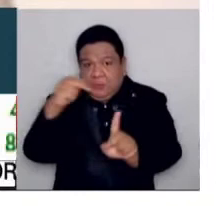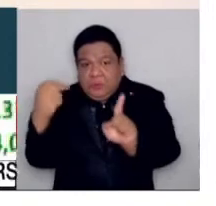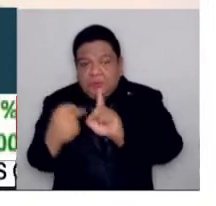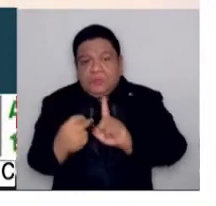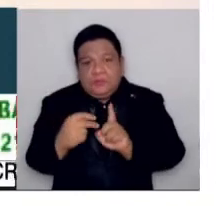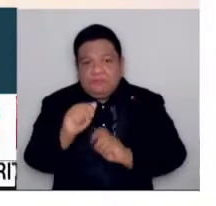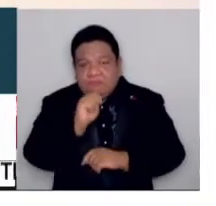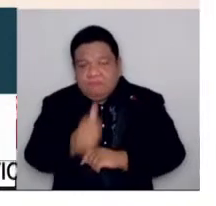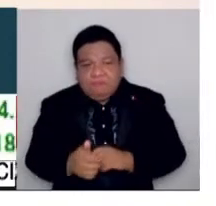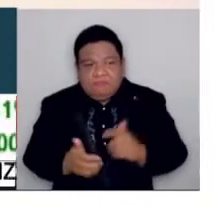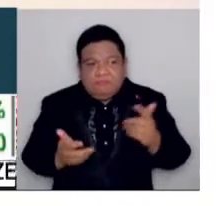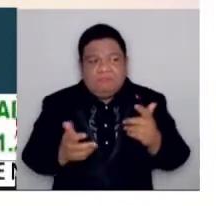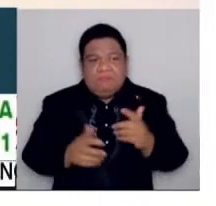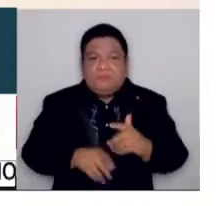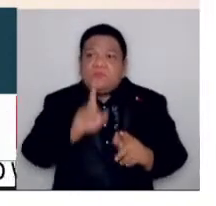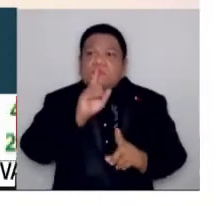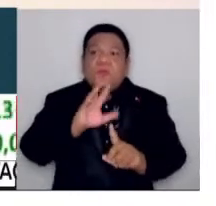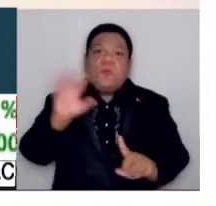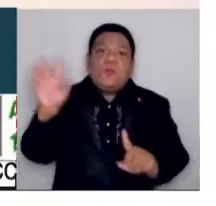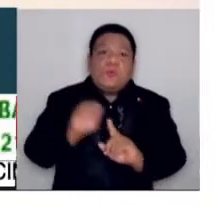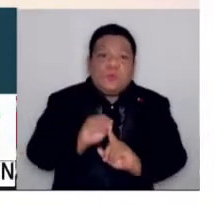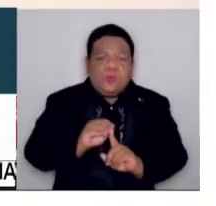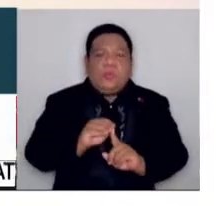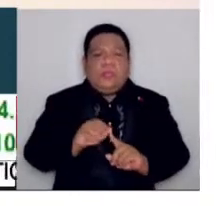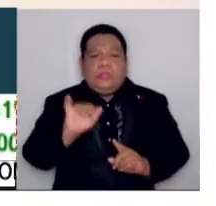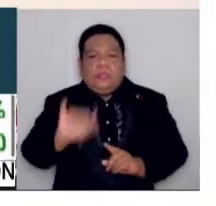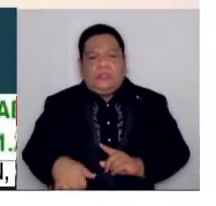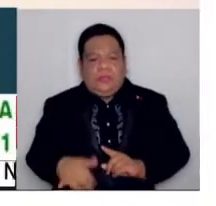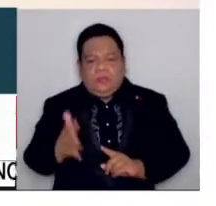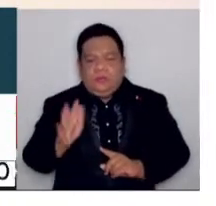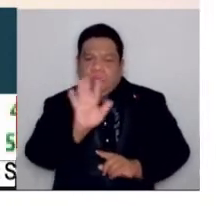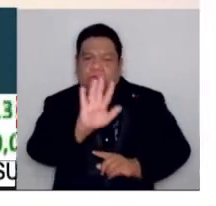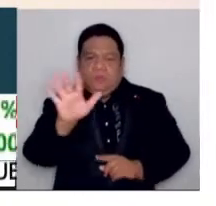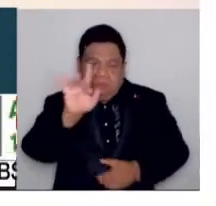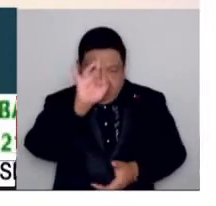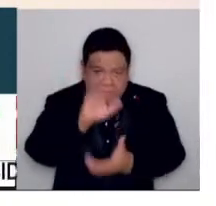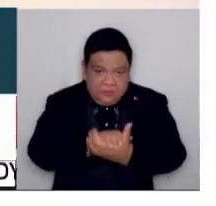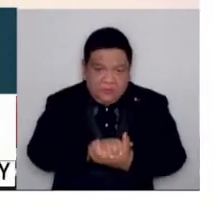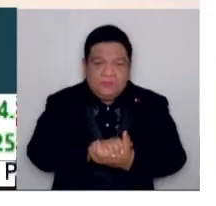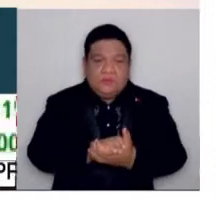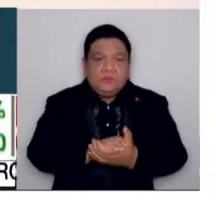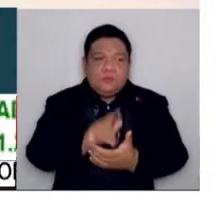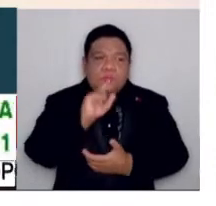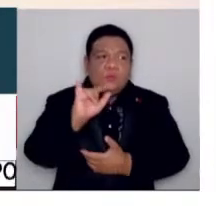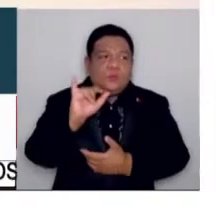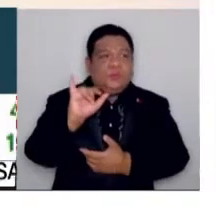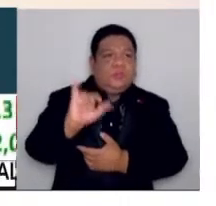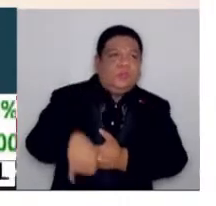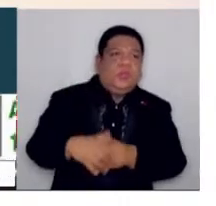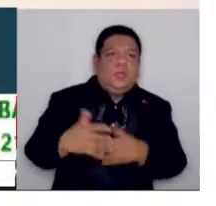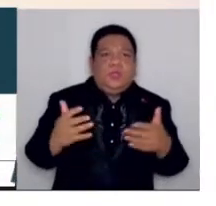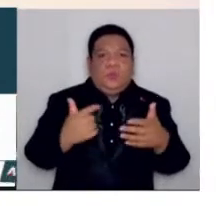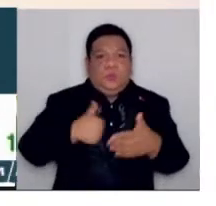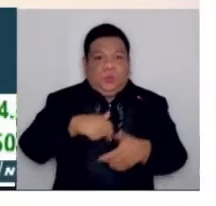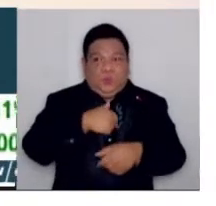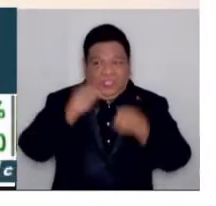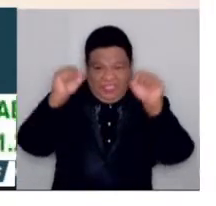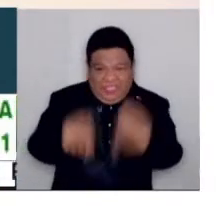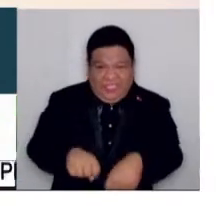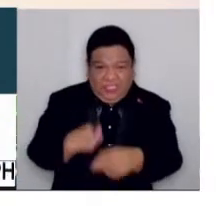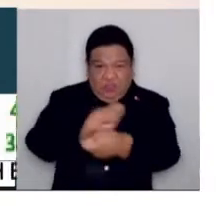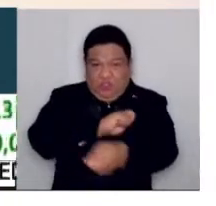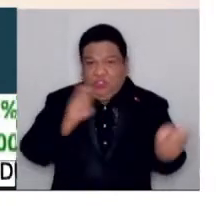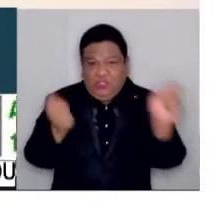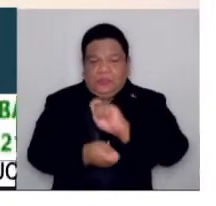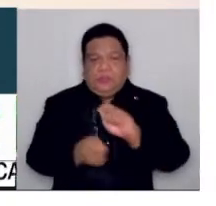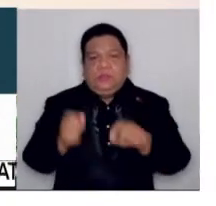talagang culturally yan na yung kanilang paniniwala. So that is something na hindi siguro natin mababago. But